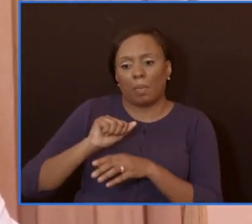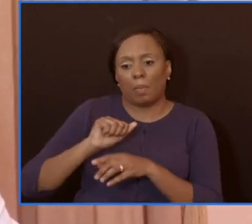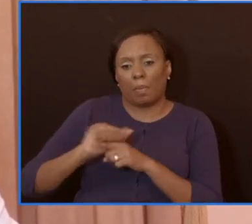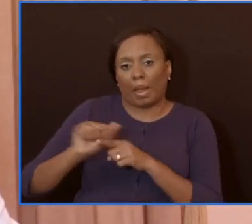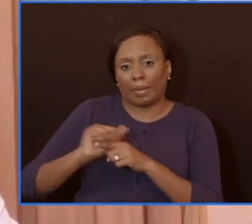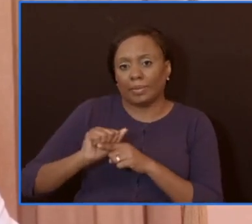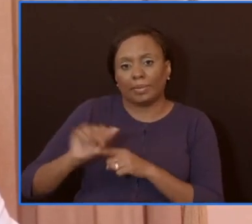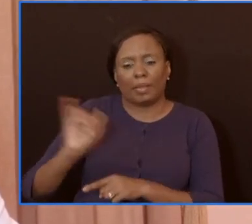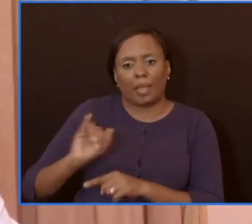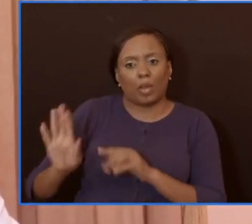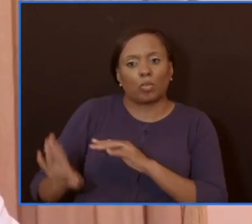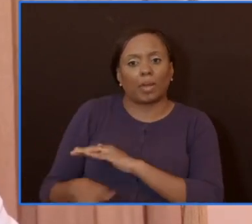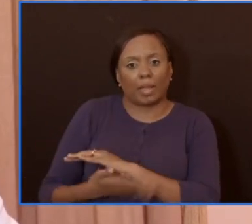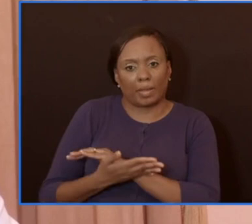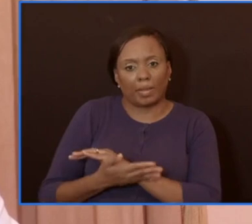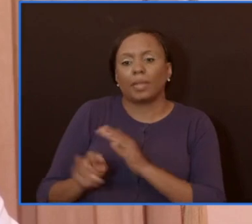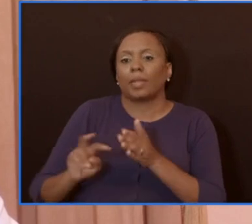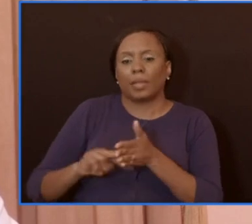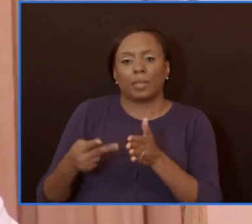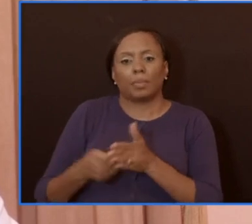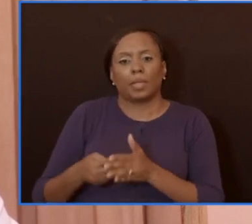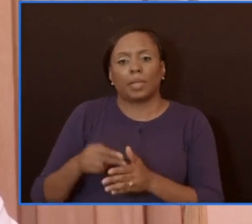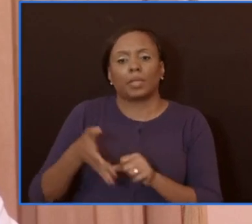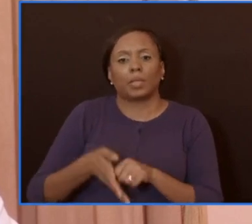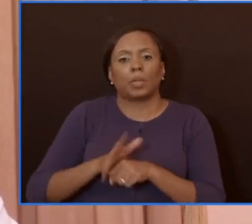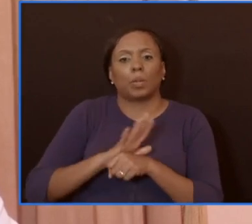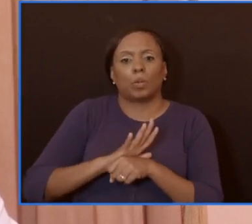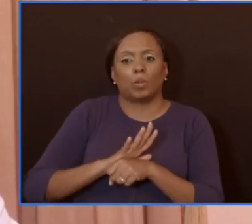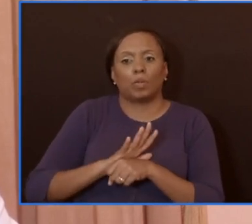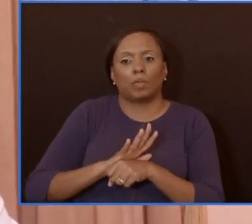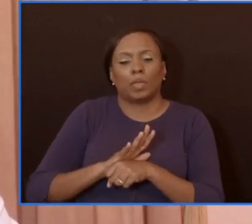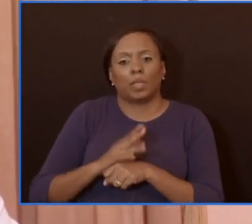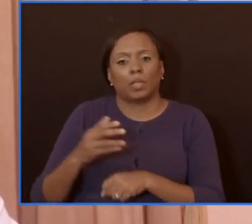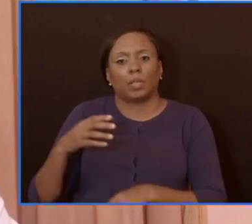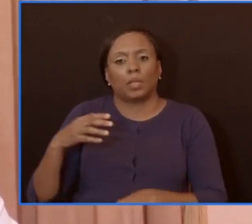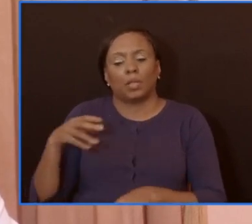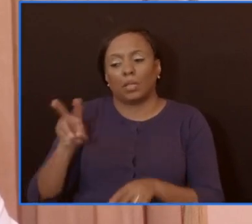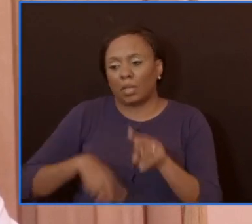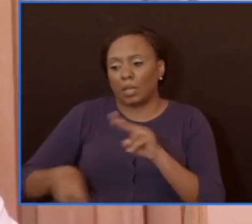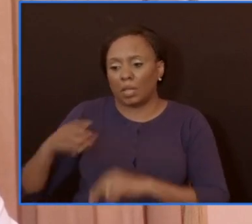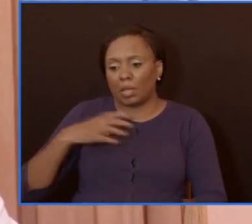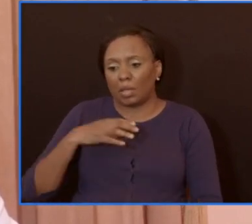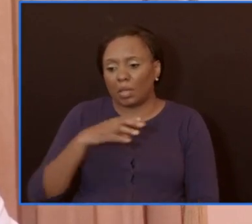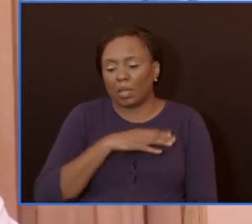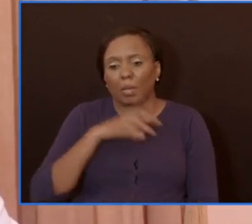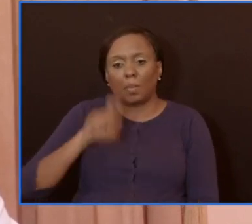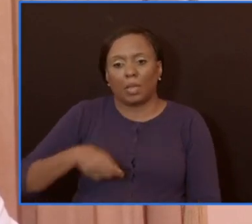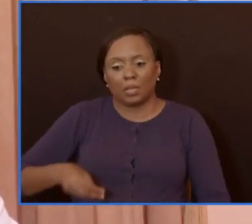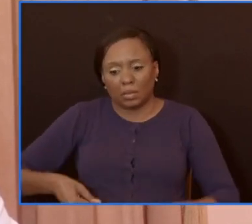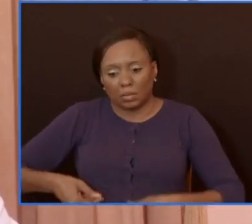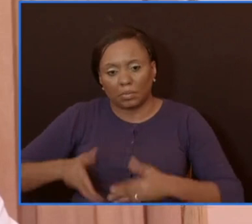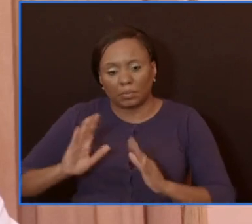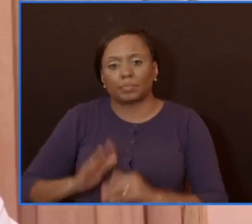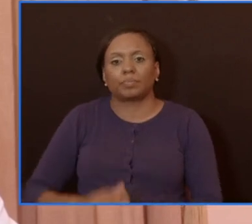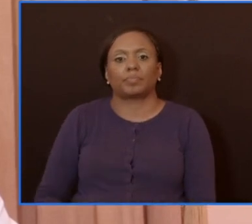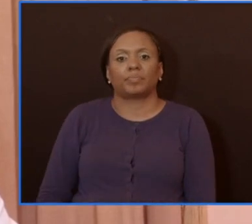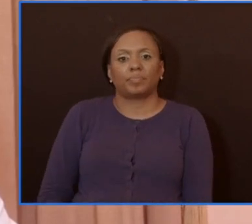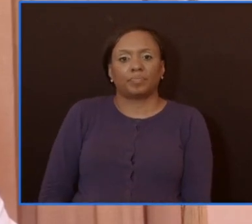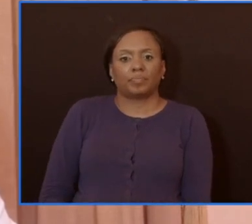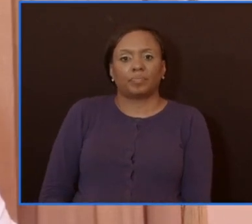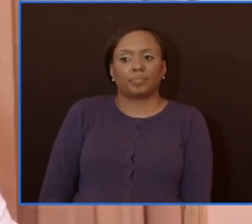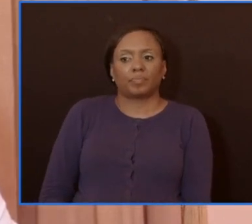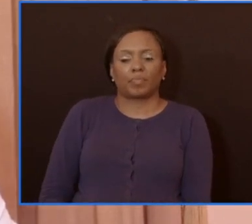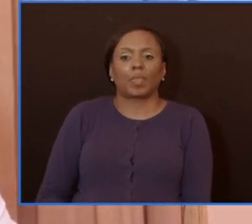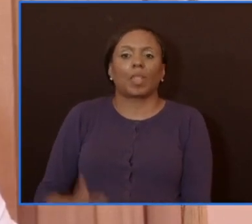the approval of the COVID-19 monitoring unit must be given. I know that the cricketers have already secured that from